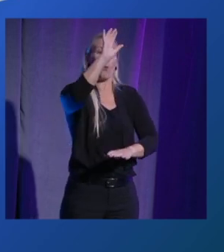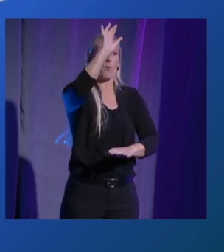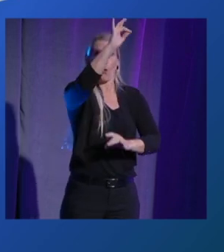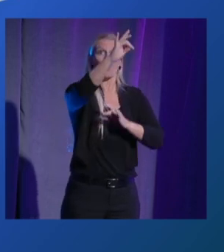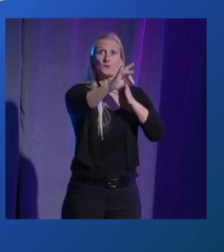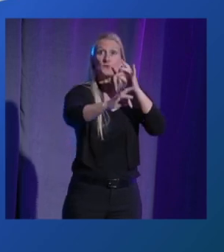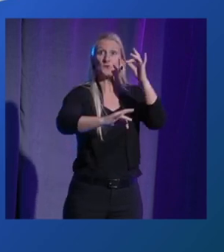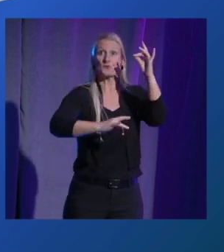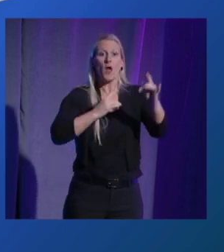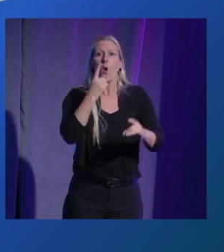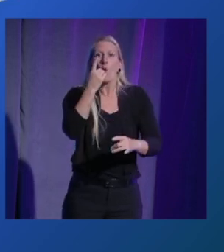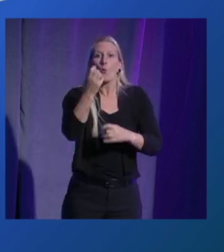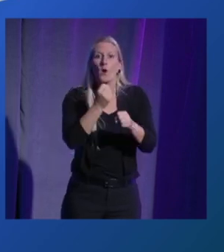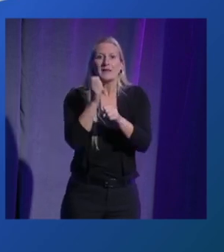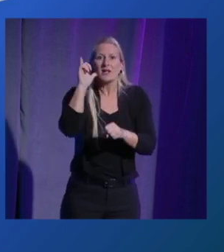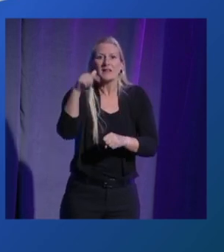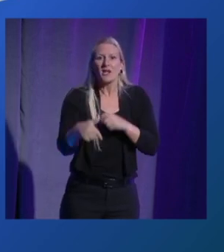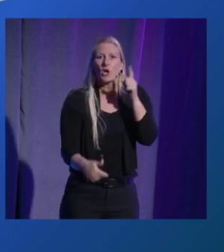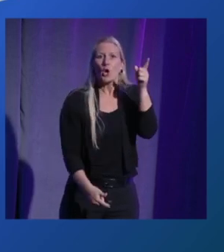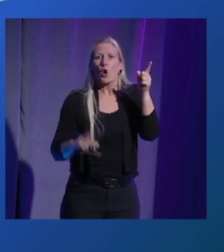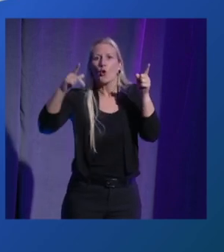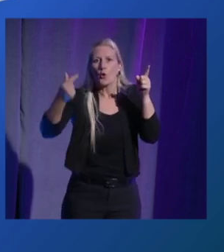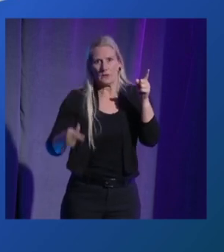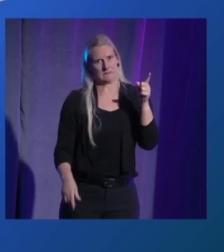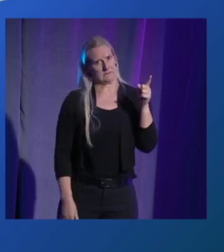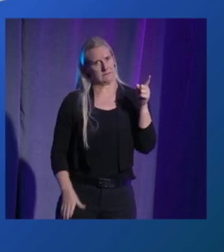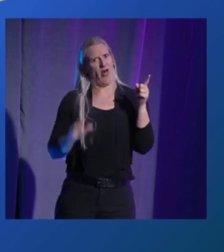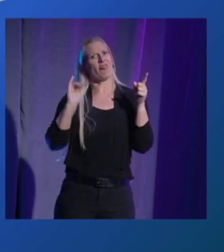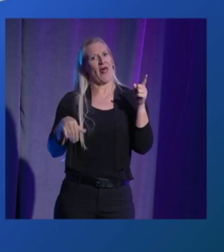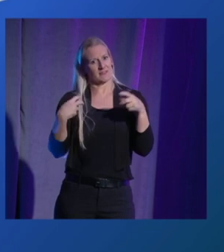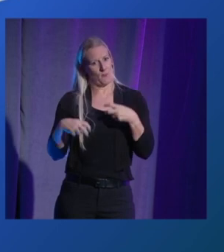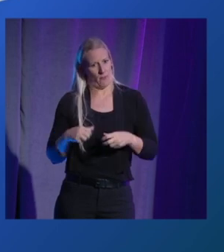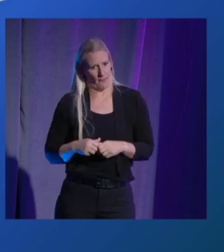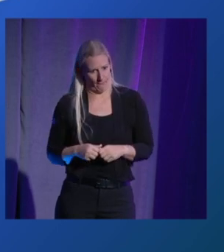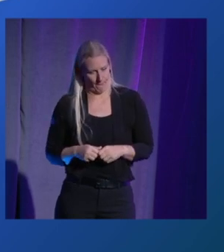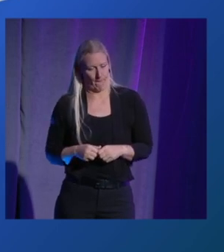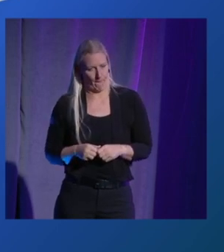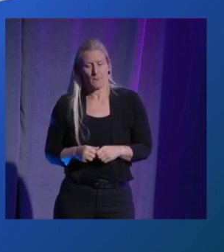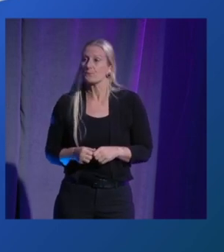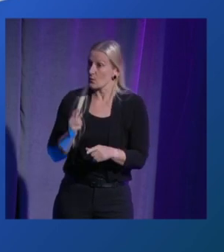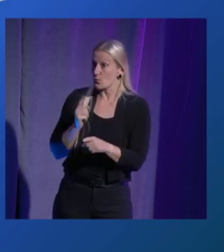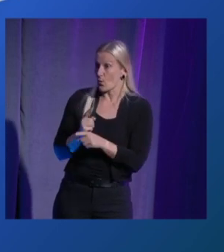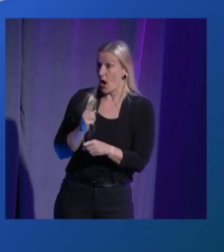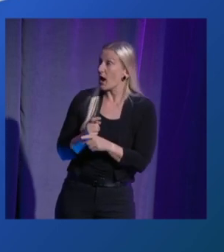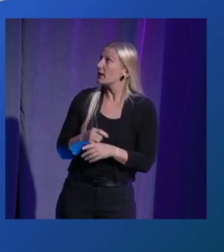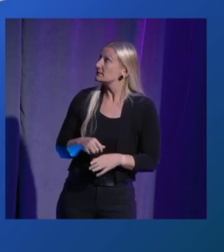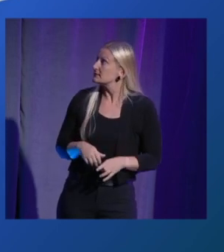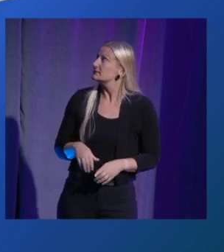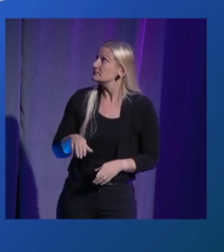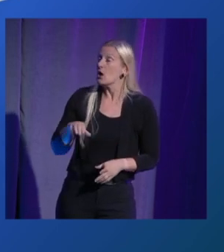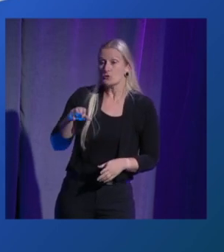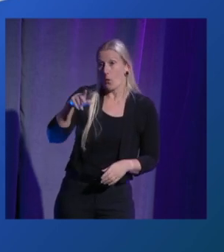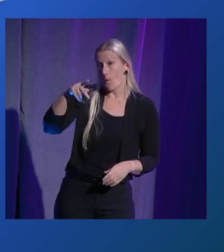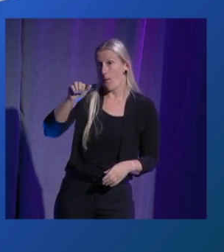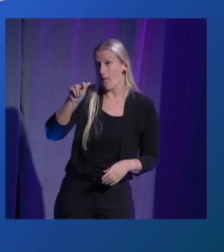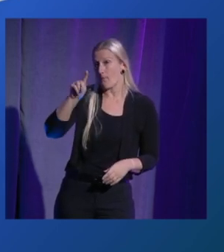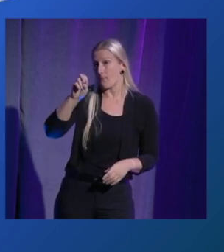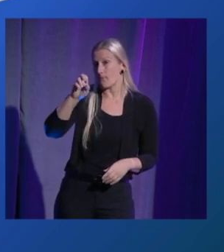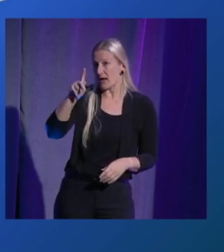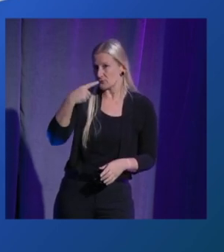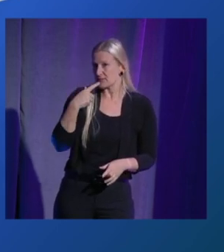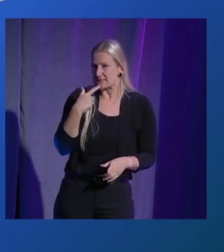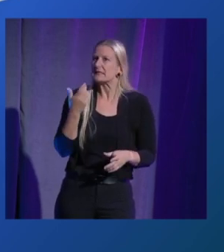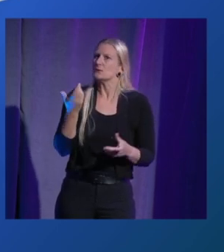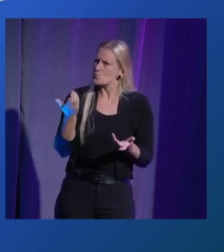a year that's a problem and and that's a engineering challenge too to make technology Like Satellites upgradeable right it's hard to get